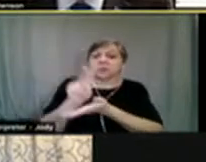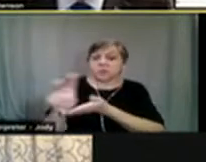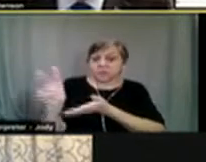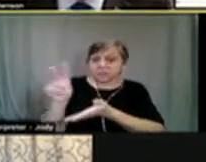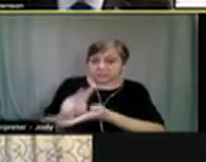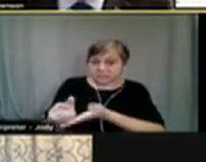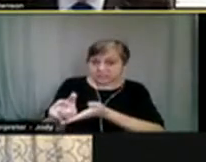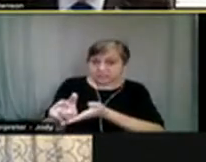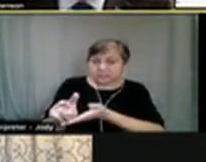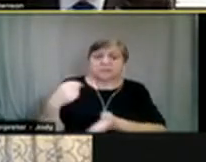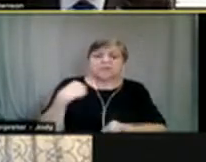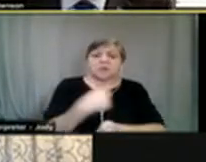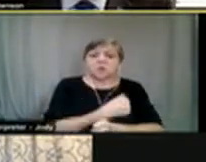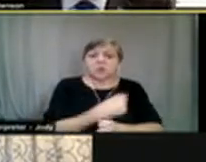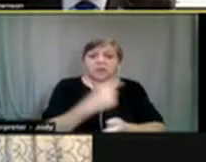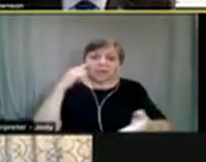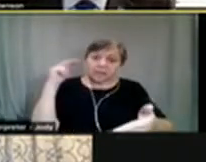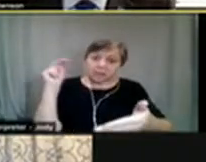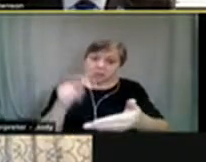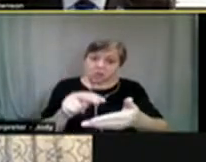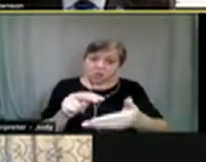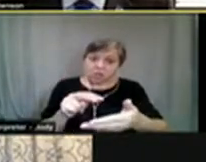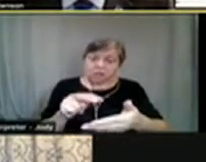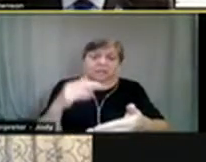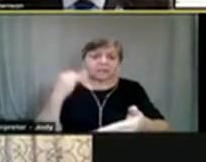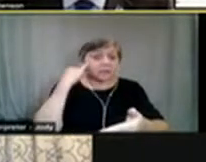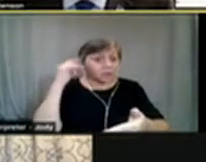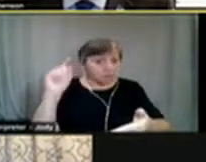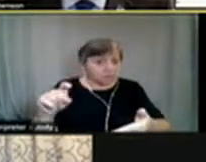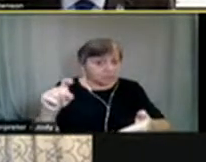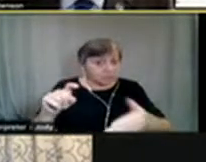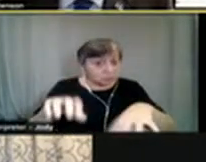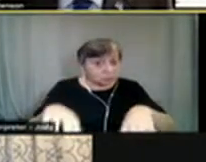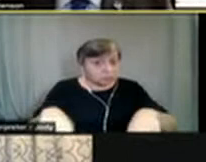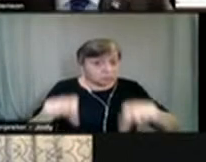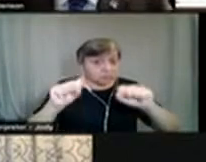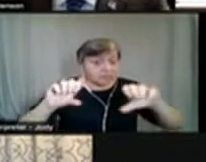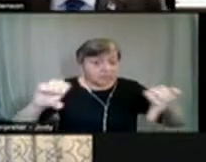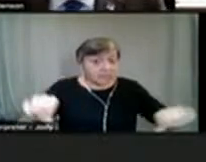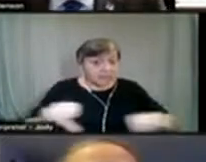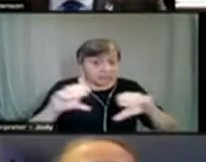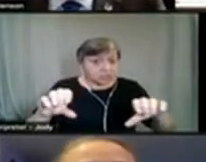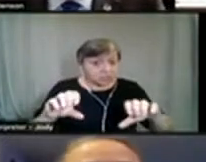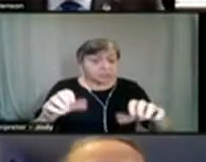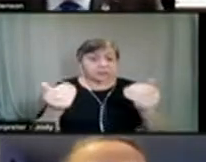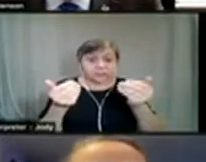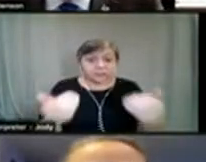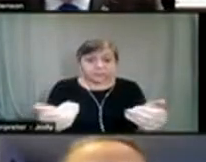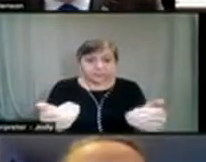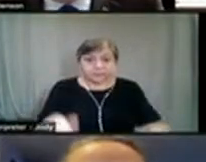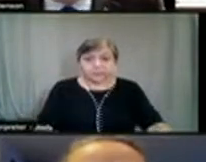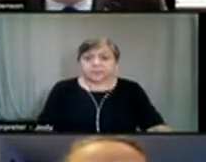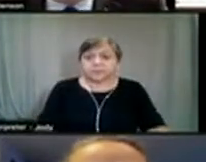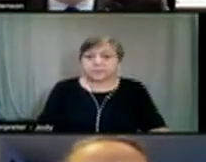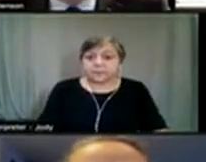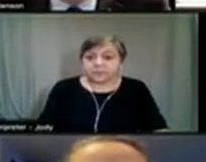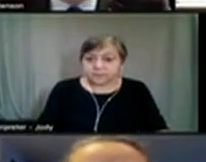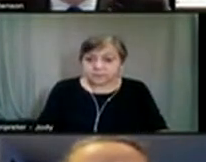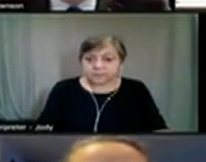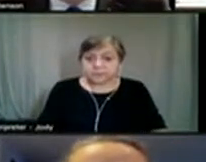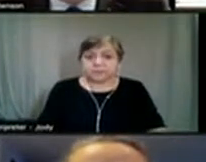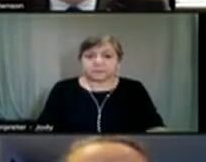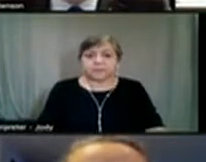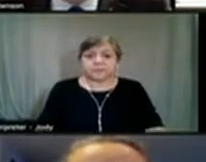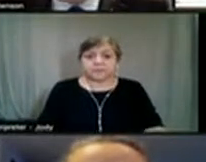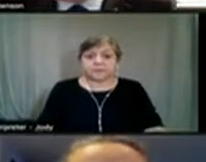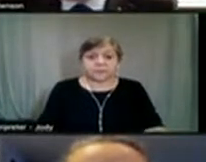we can review it and act if needed at our meeting. Sounds perfect. So, Ms. Pettifor, you had your hand raised. I'm sorry.